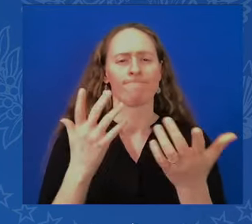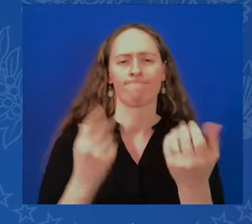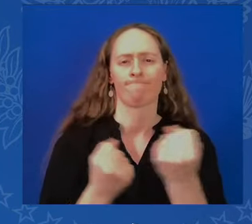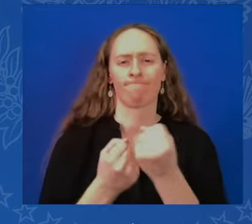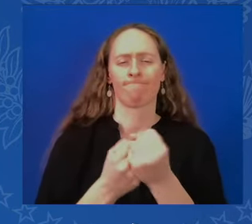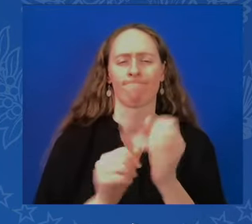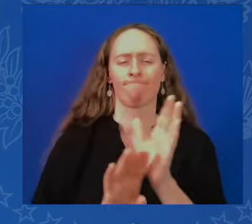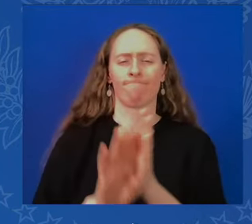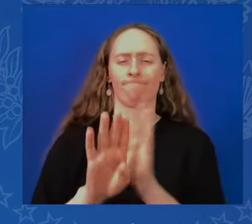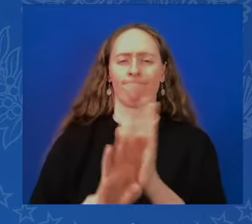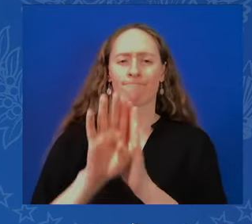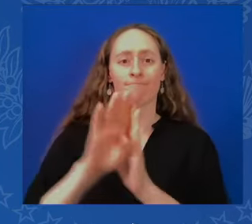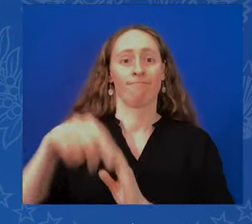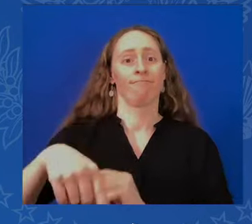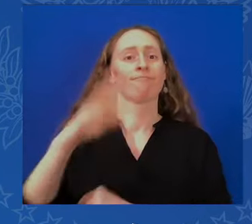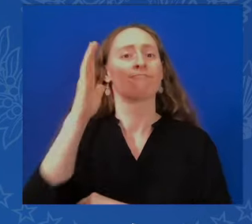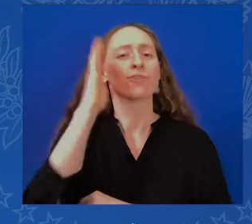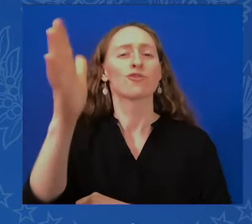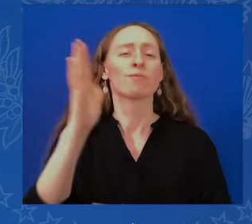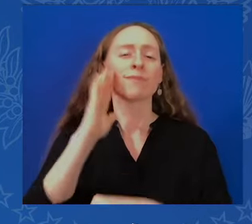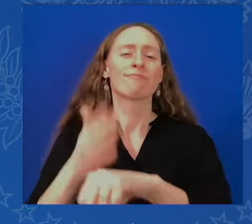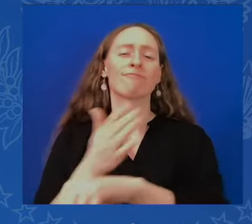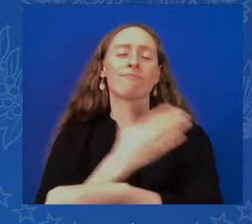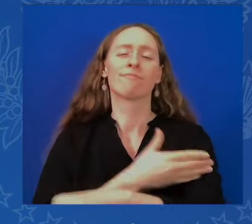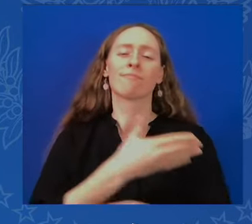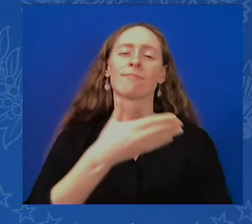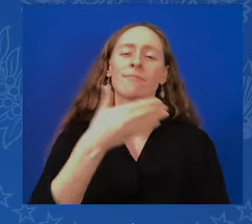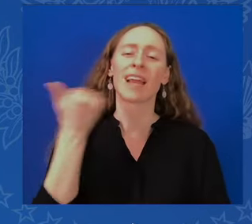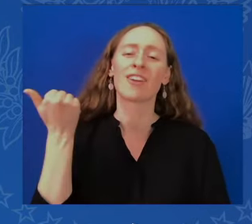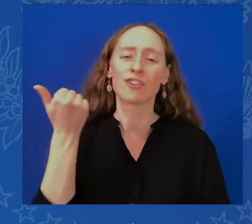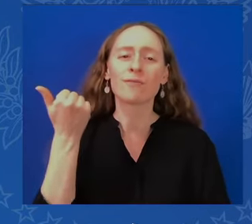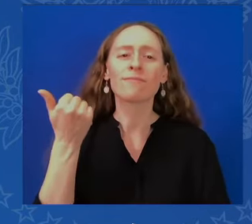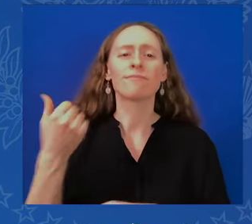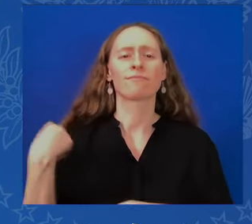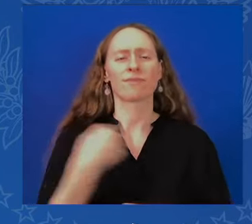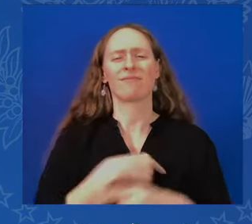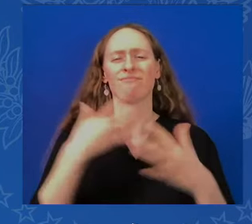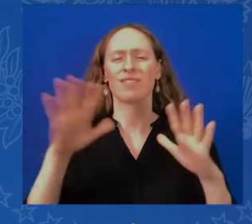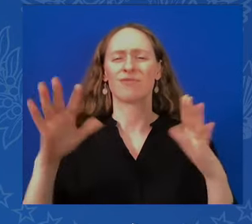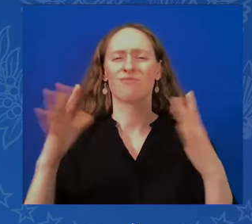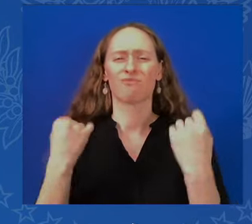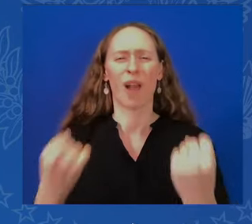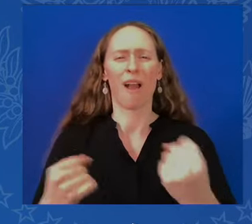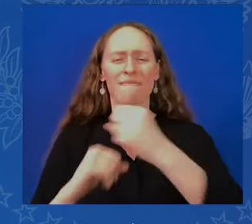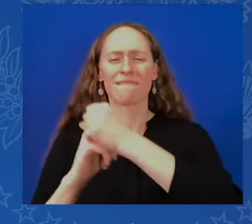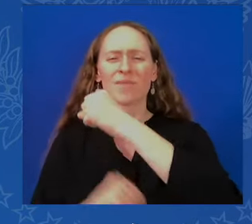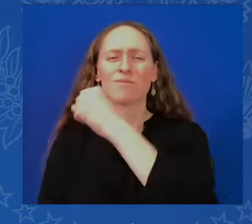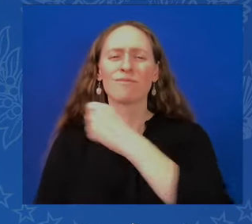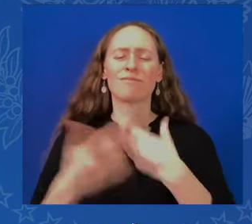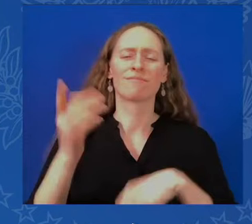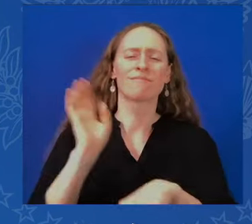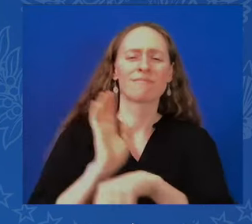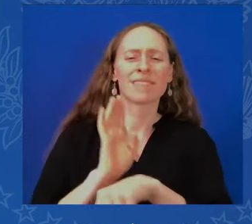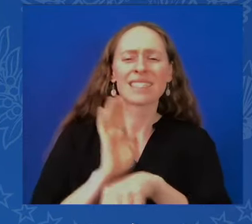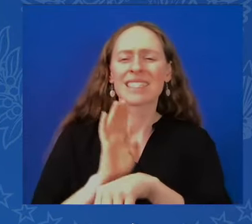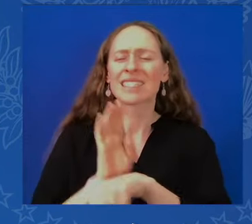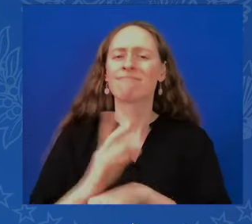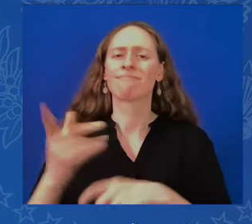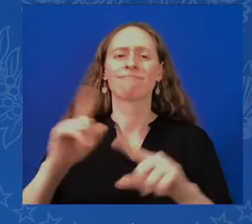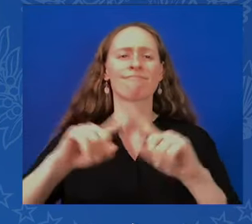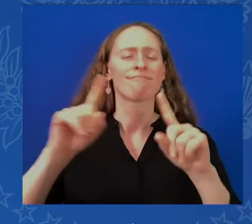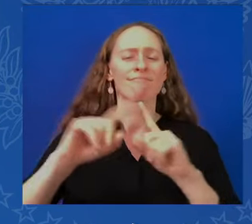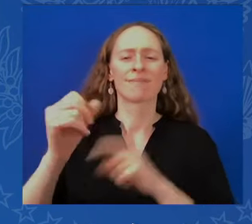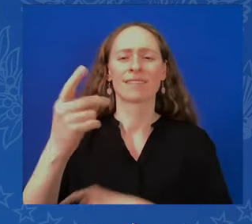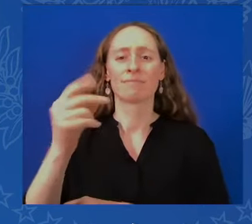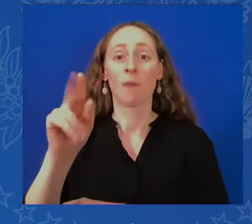sports teams, community champions have committed a combined $15 million thus far